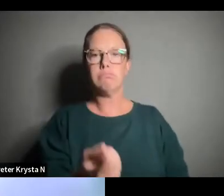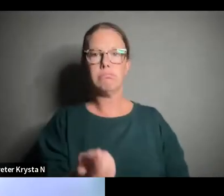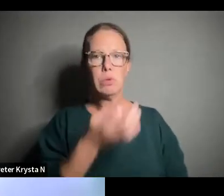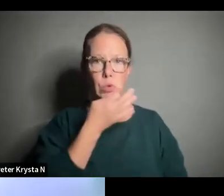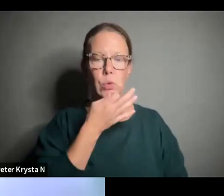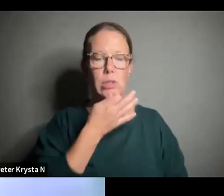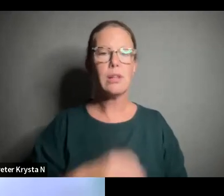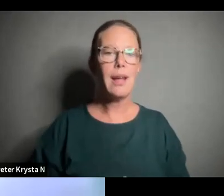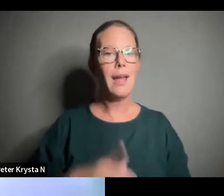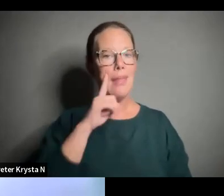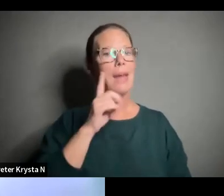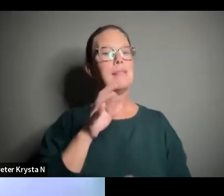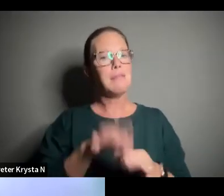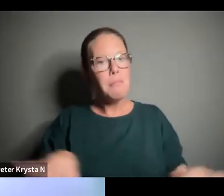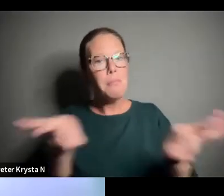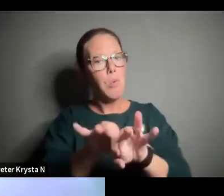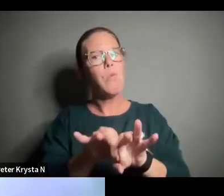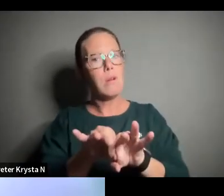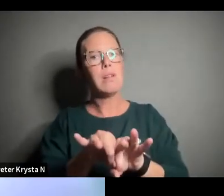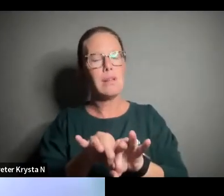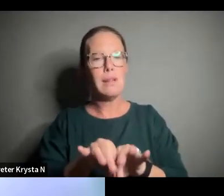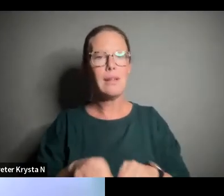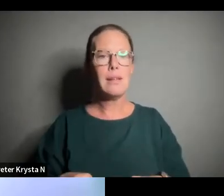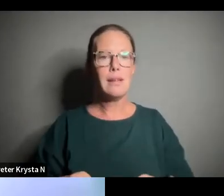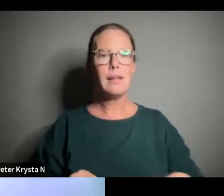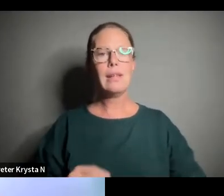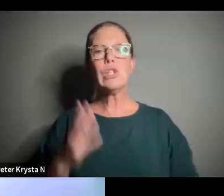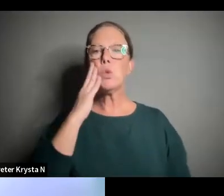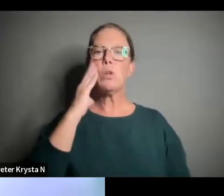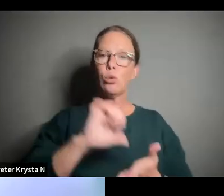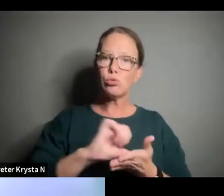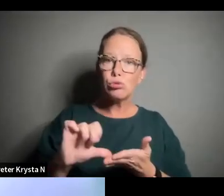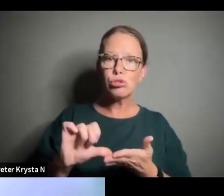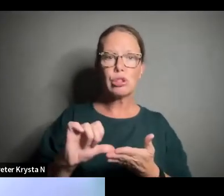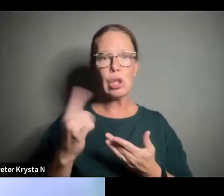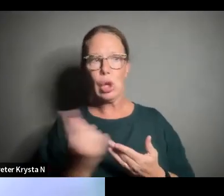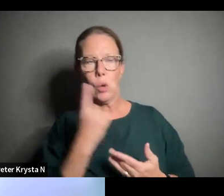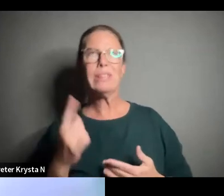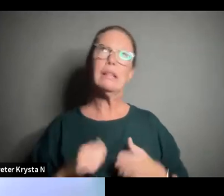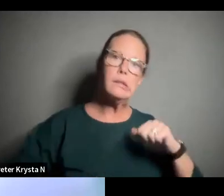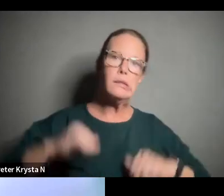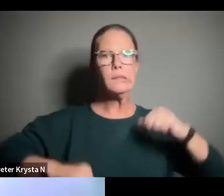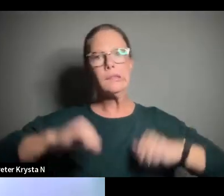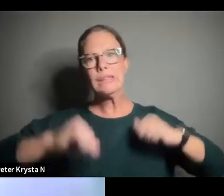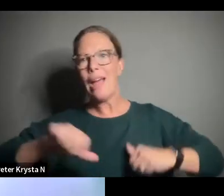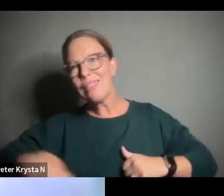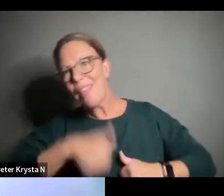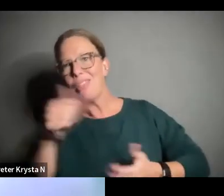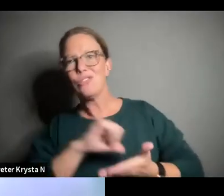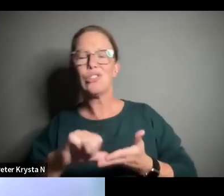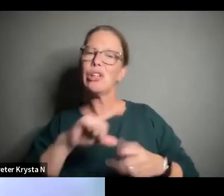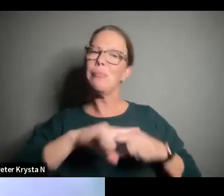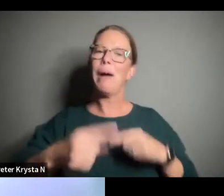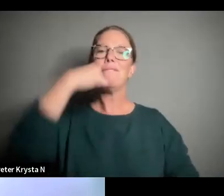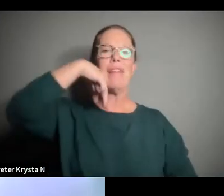the key thing about why it's important. So we all know that surgery, you're always questioning doing another surgery, but being on a ventilator